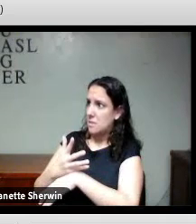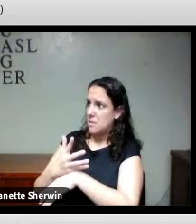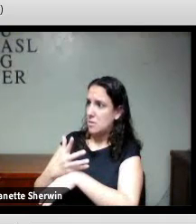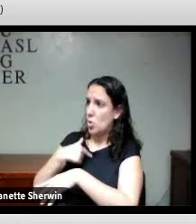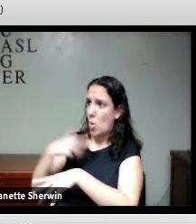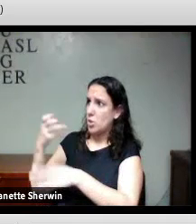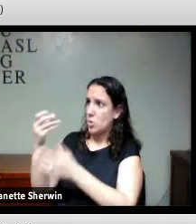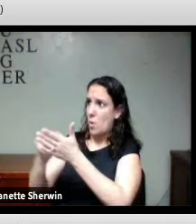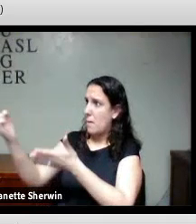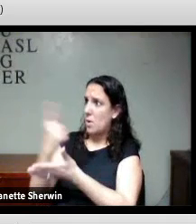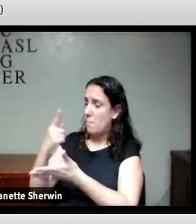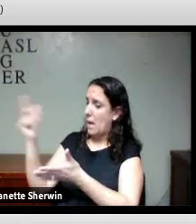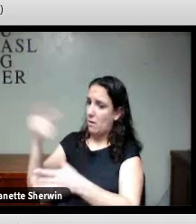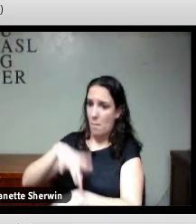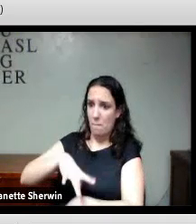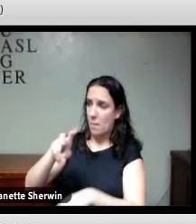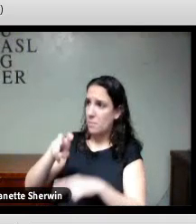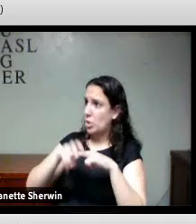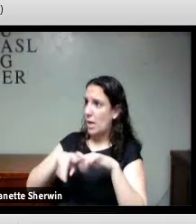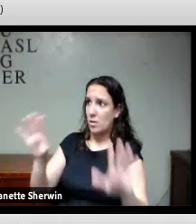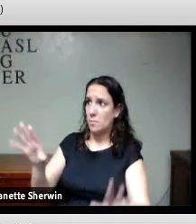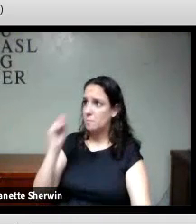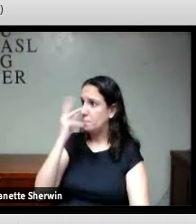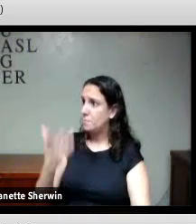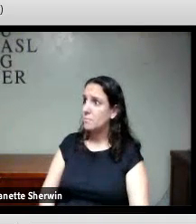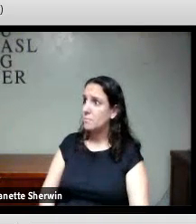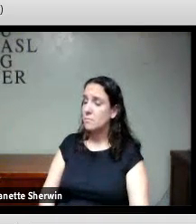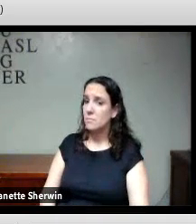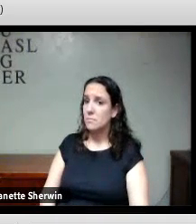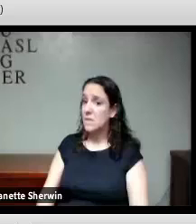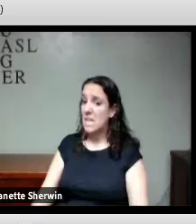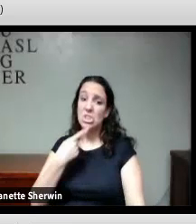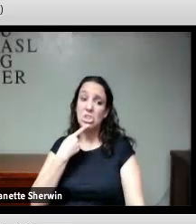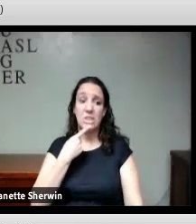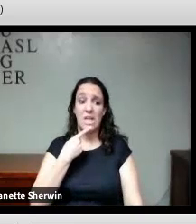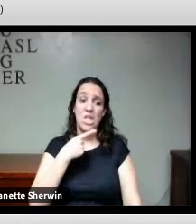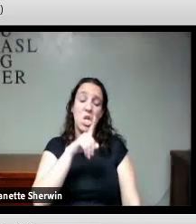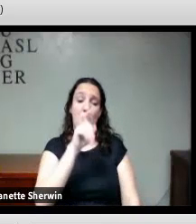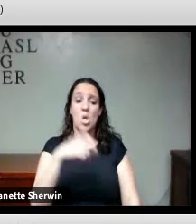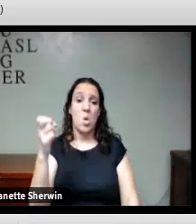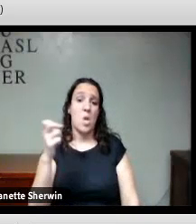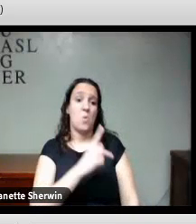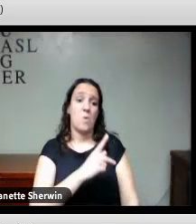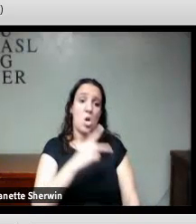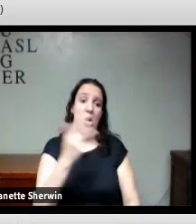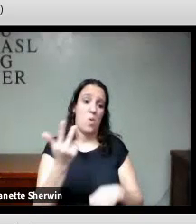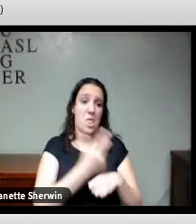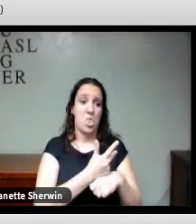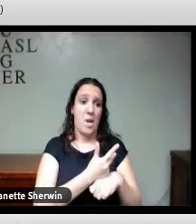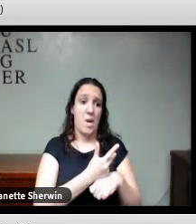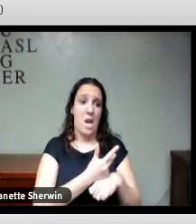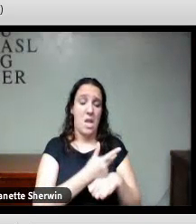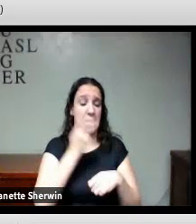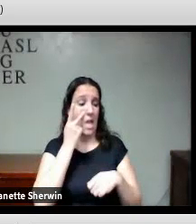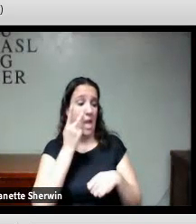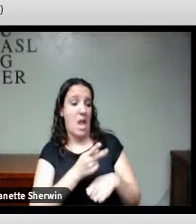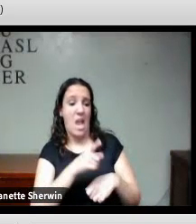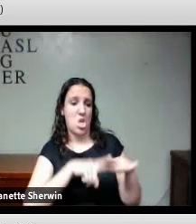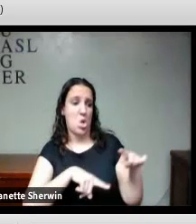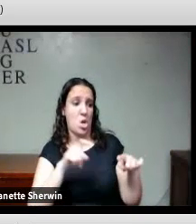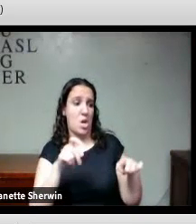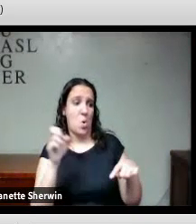so frustrated. Before I even got it out of my mouth, she said, you would have had to return it within 3 days to get credit. And then she looked at my file and she said, and you couldn't even return it then